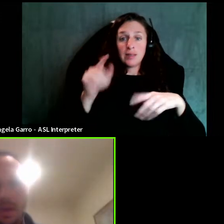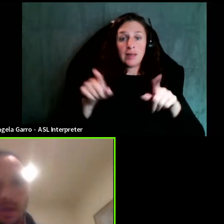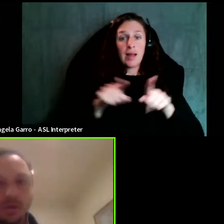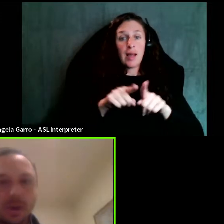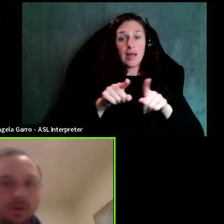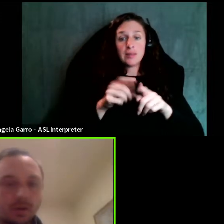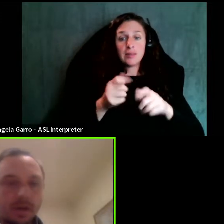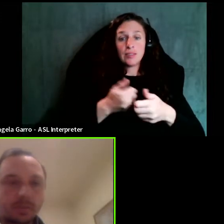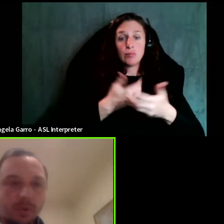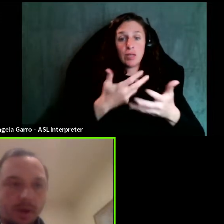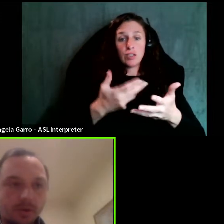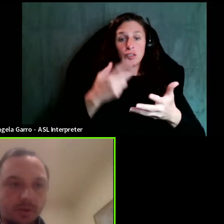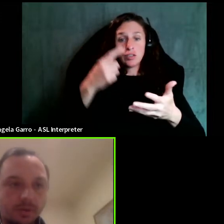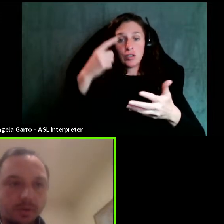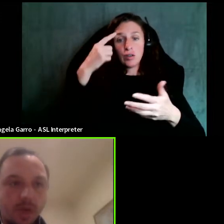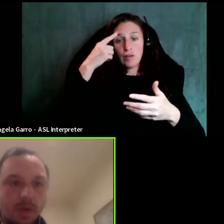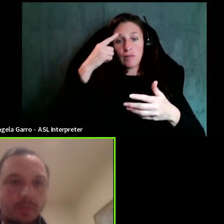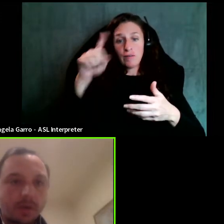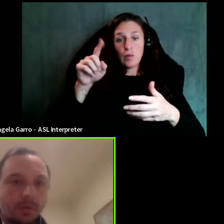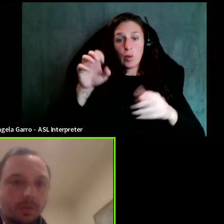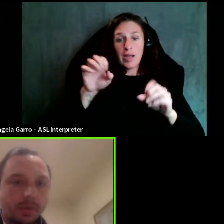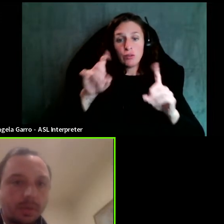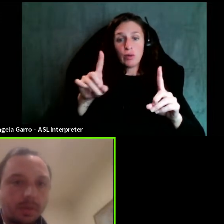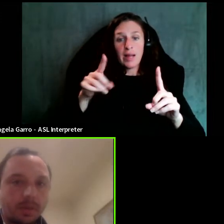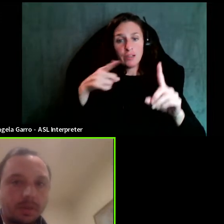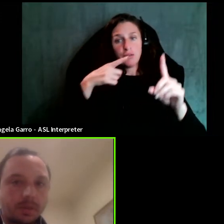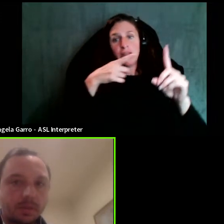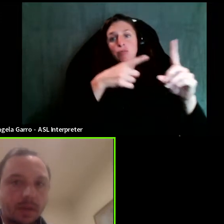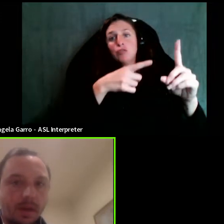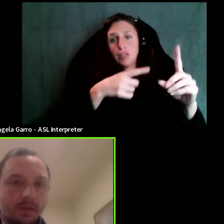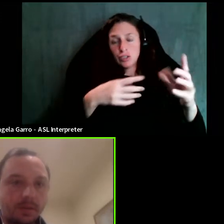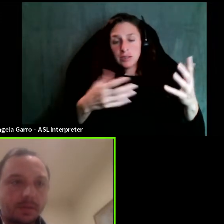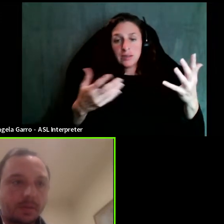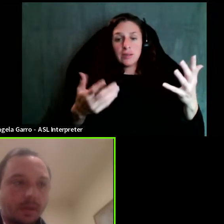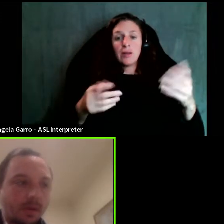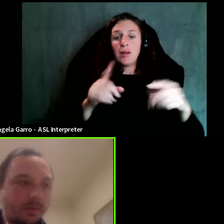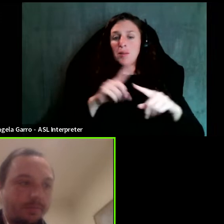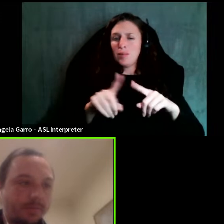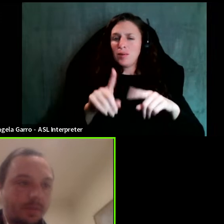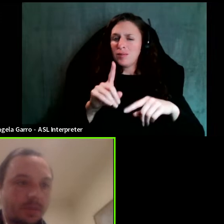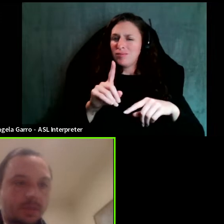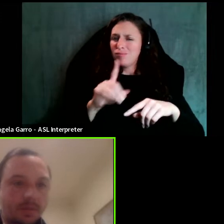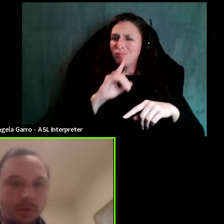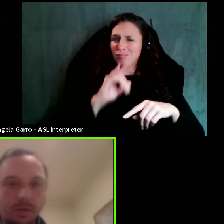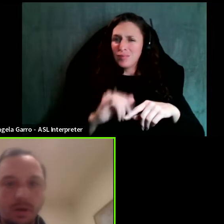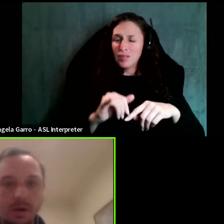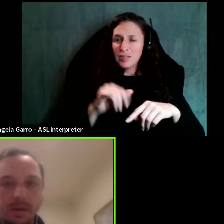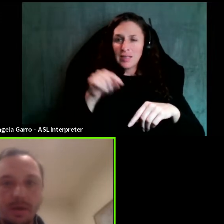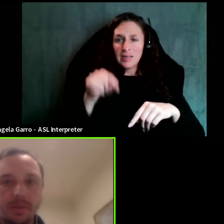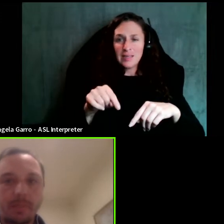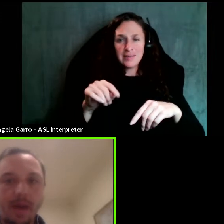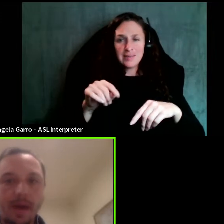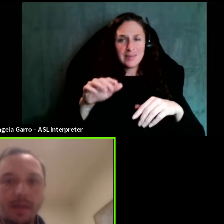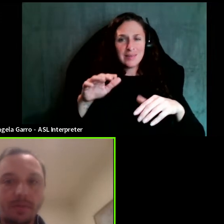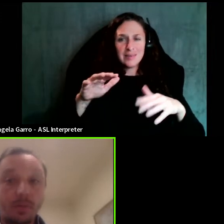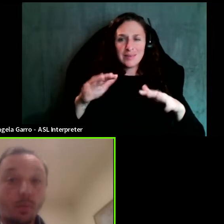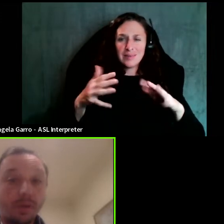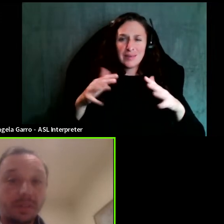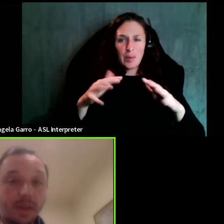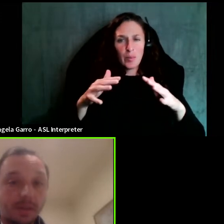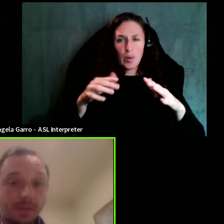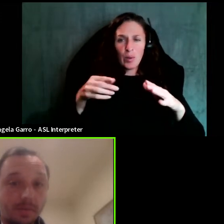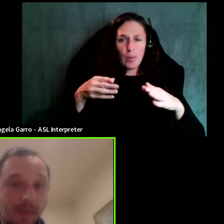for educational aspirations, but ultimately this has somewhat gone down the path